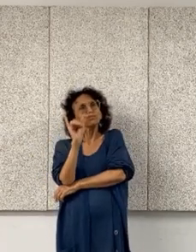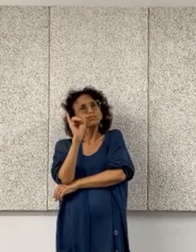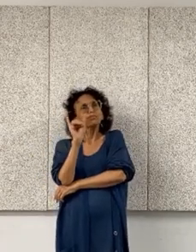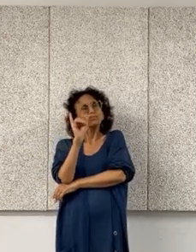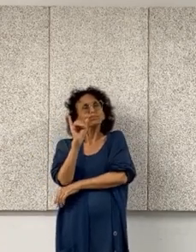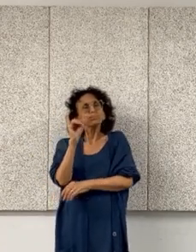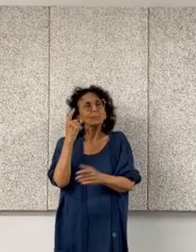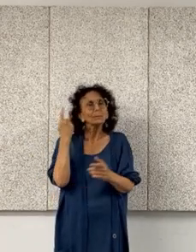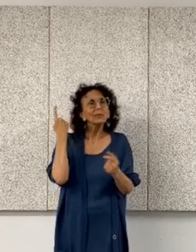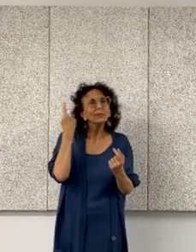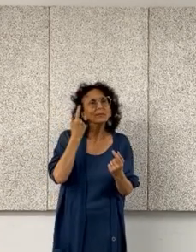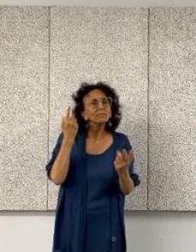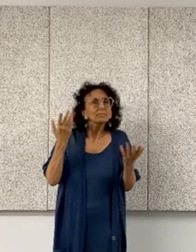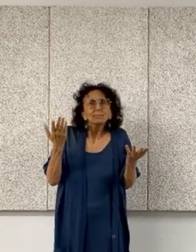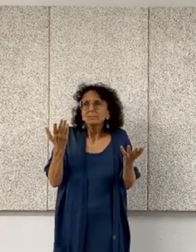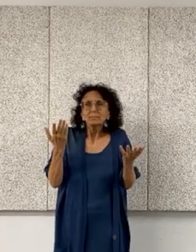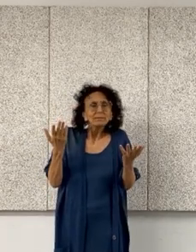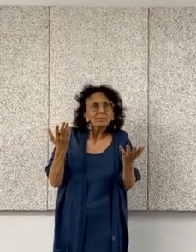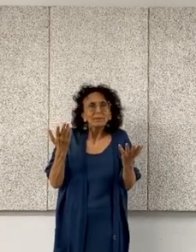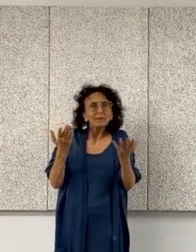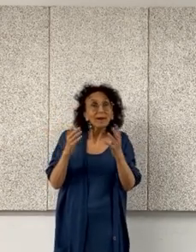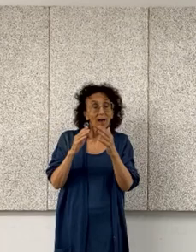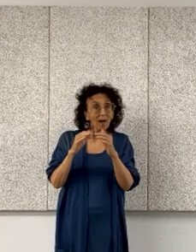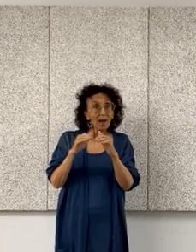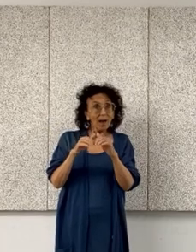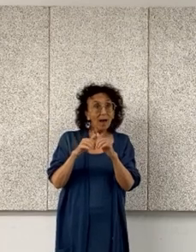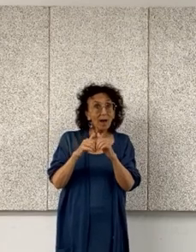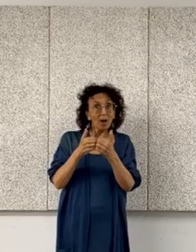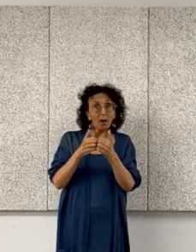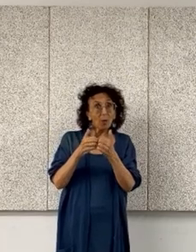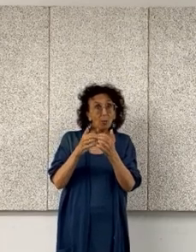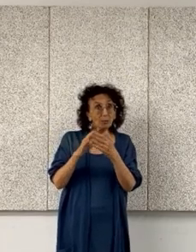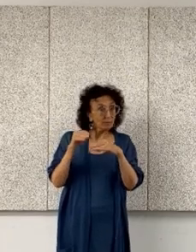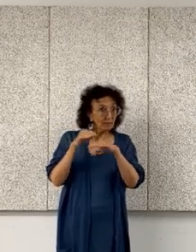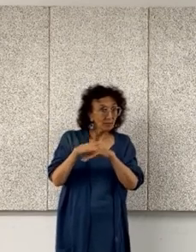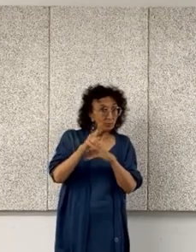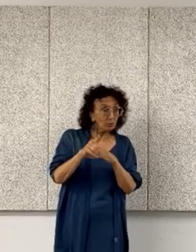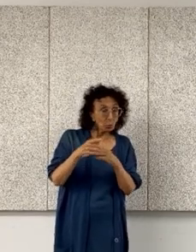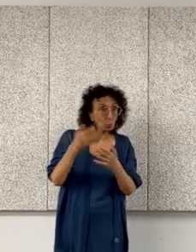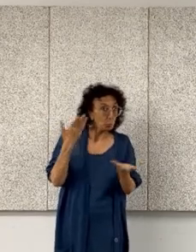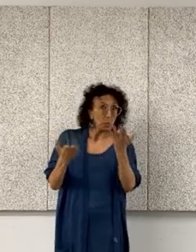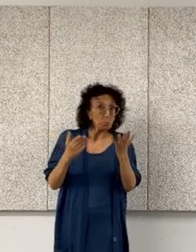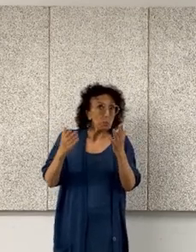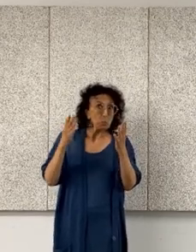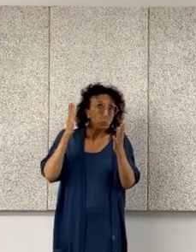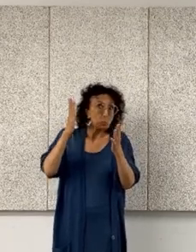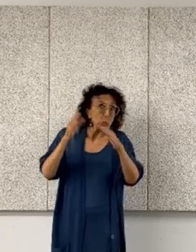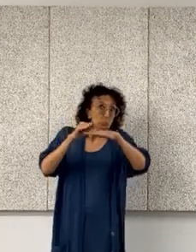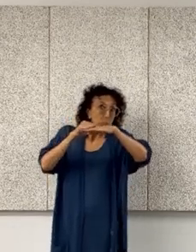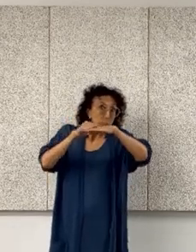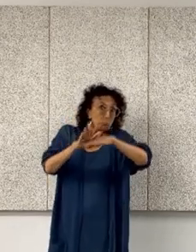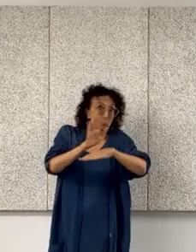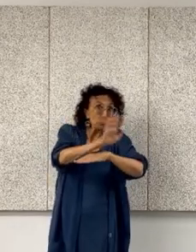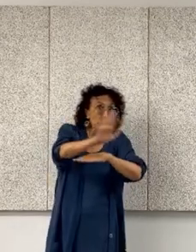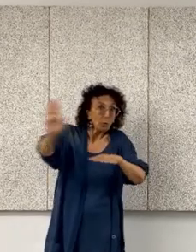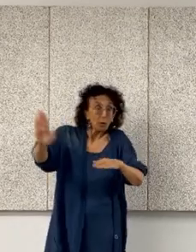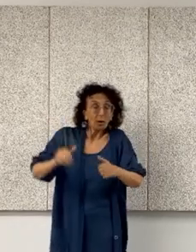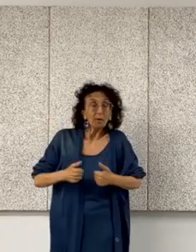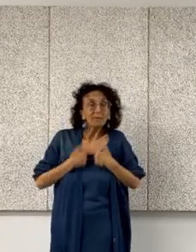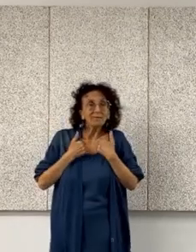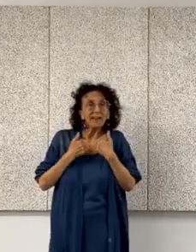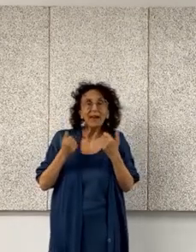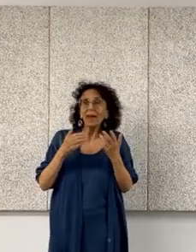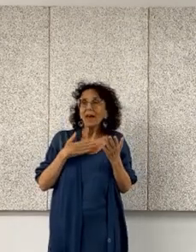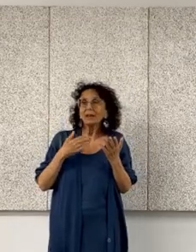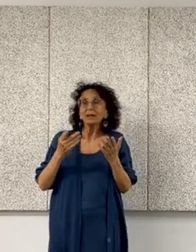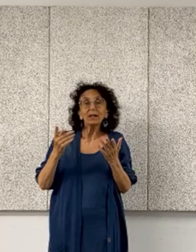think about how this does impact your life, how it could impact your life. And we're happy to